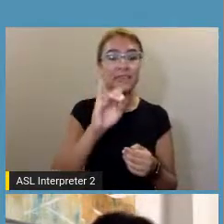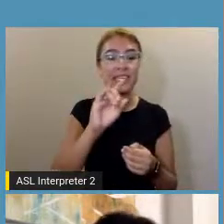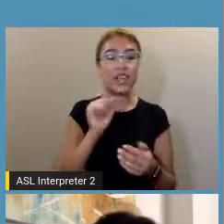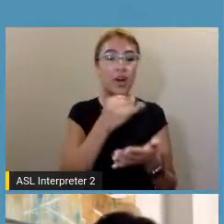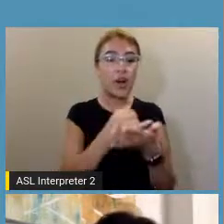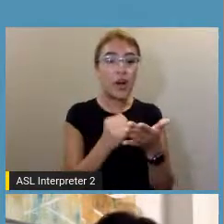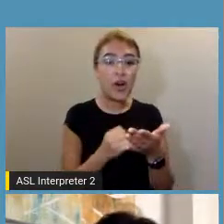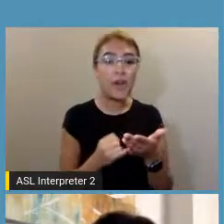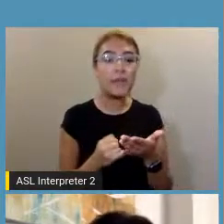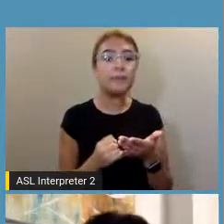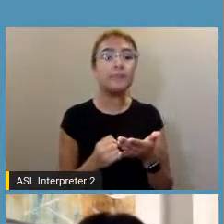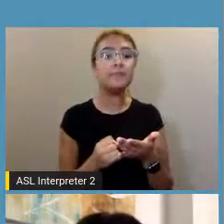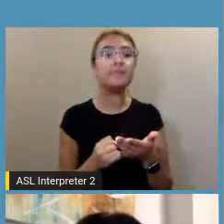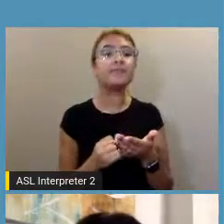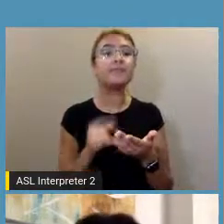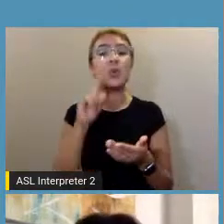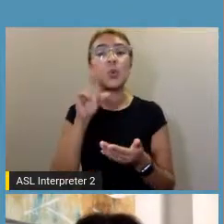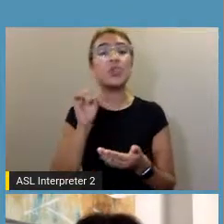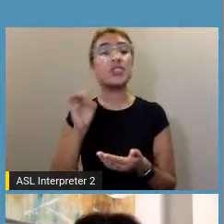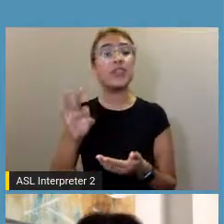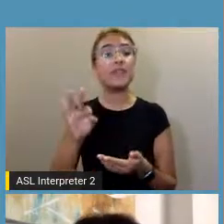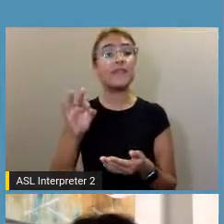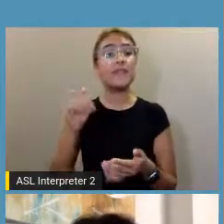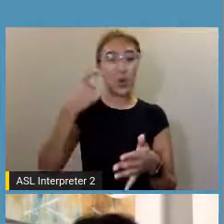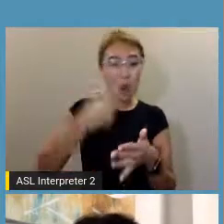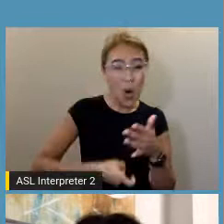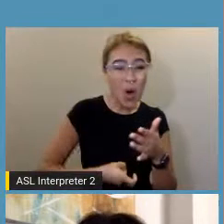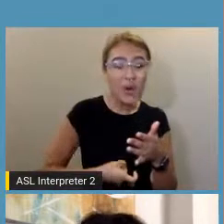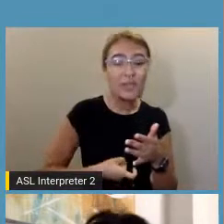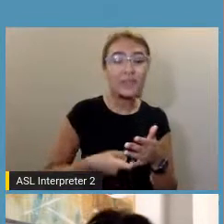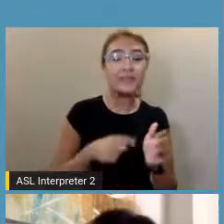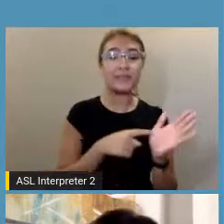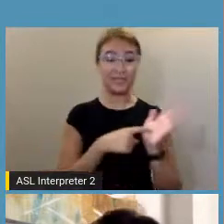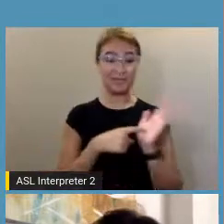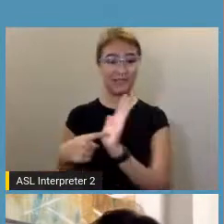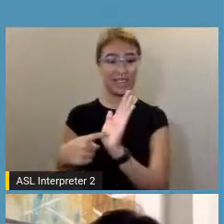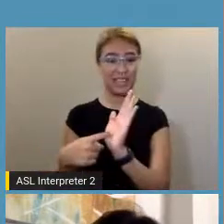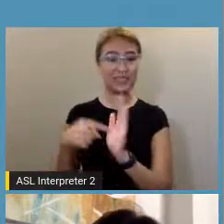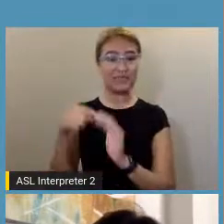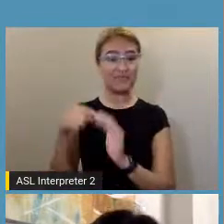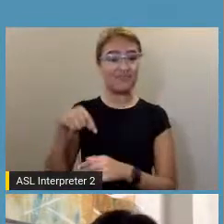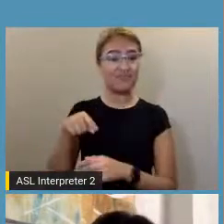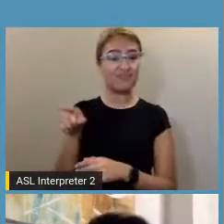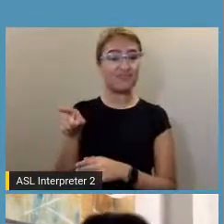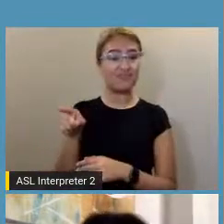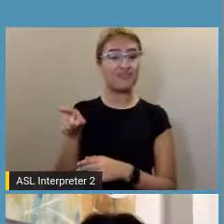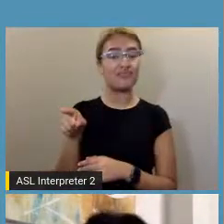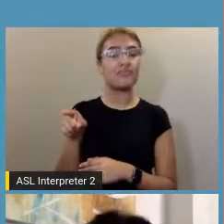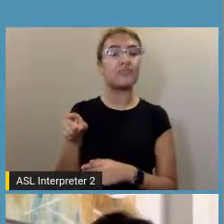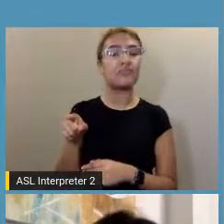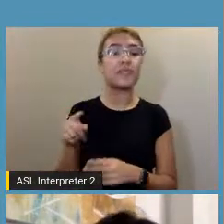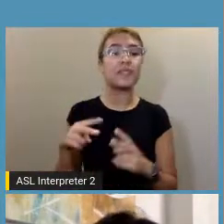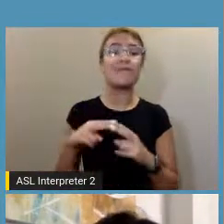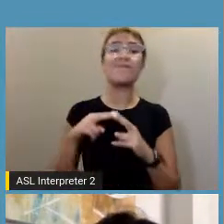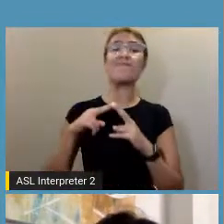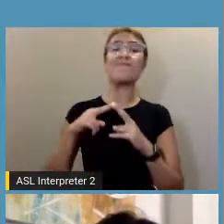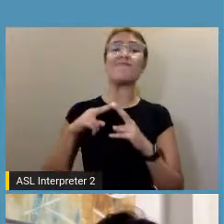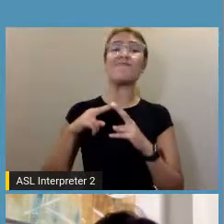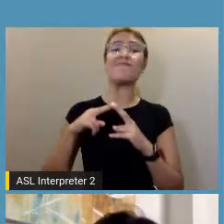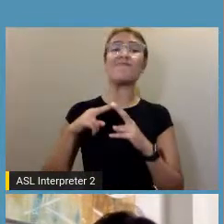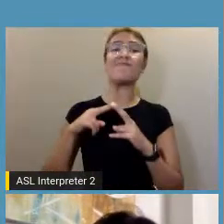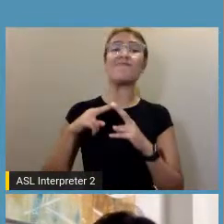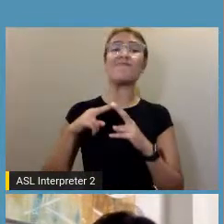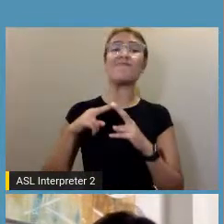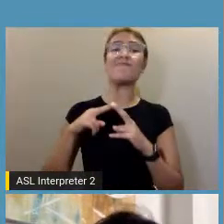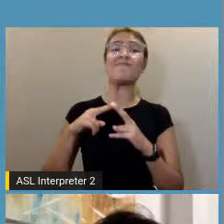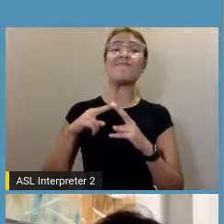was a question of costs. This exhibition done in WordPress was very, very, very cheap. It was